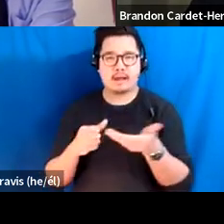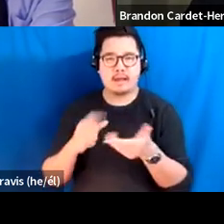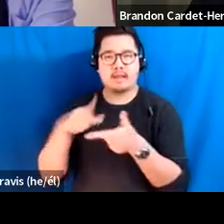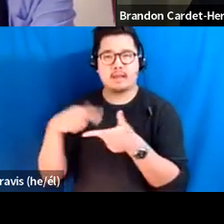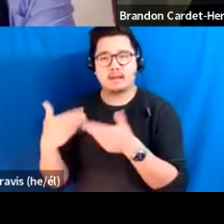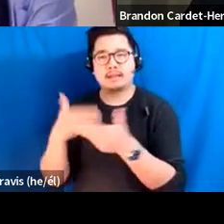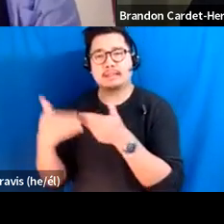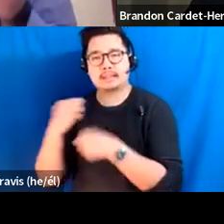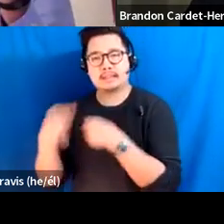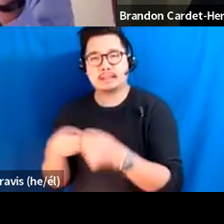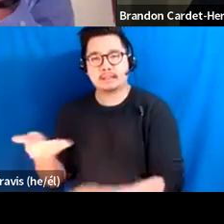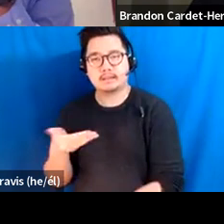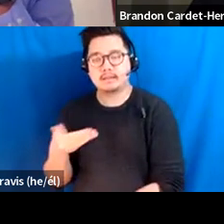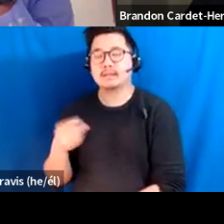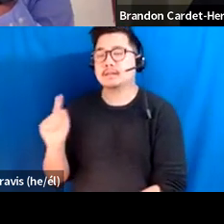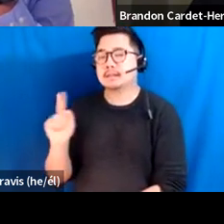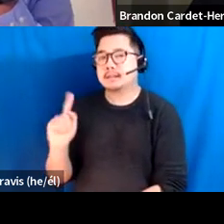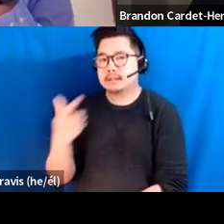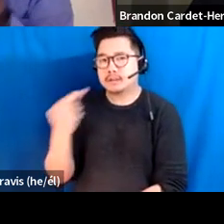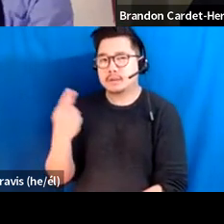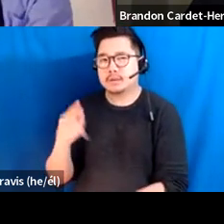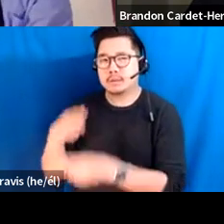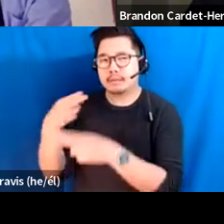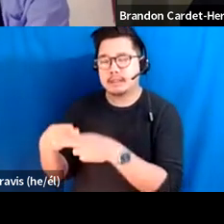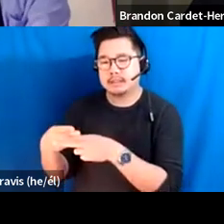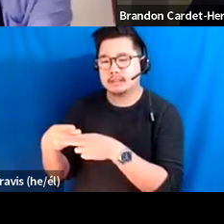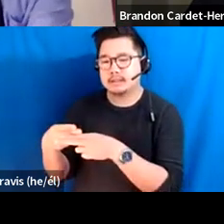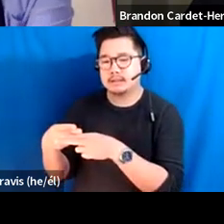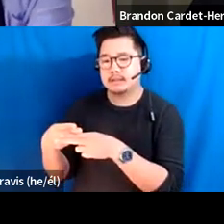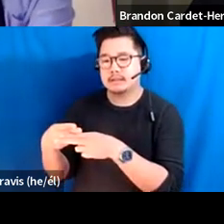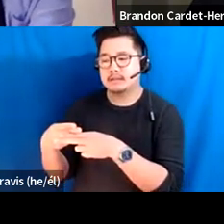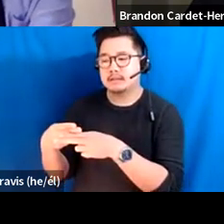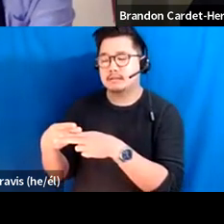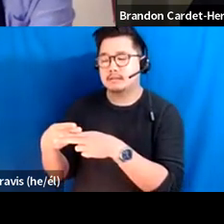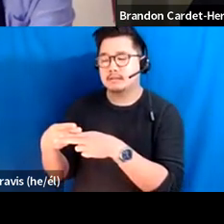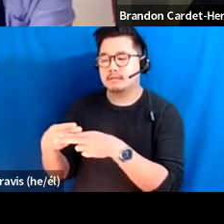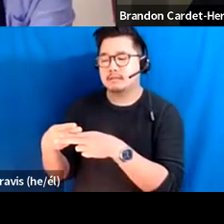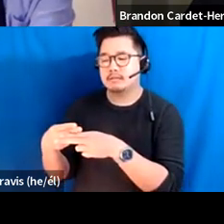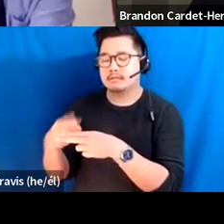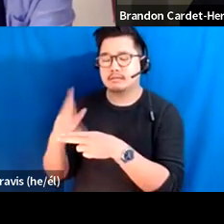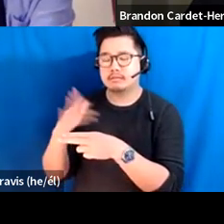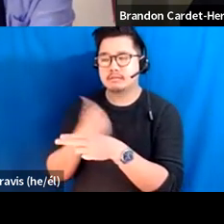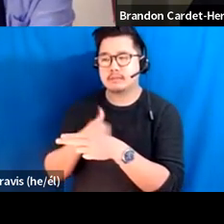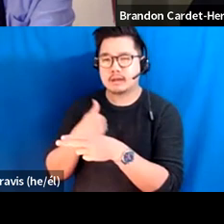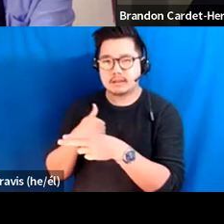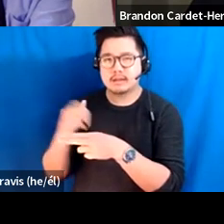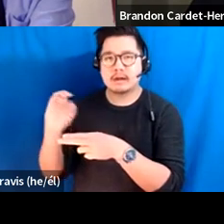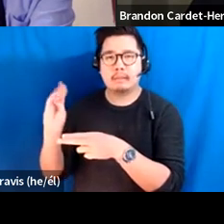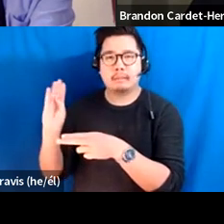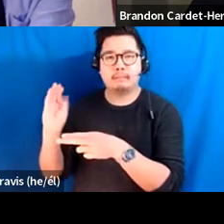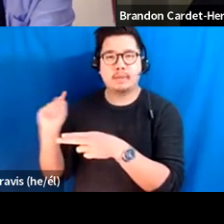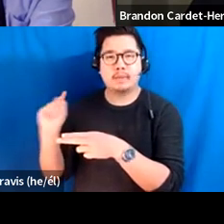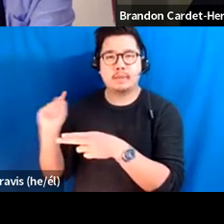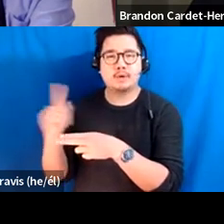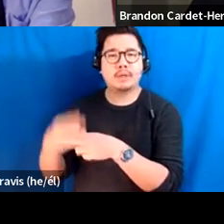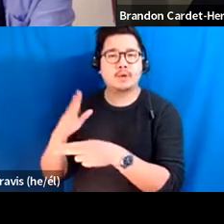know uh mr bought it was interesting that you referenced um a head of school bought excuse me it was interesting you referenced your